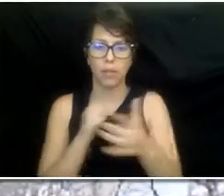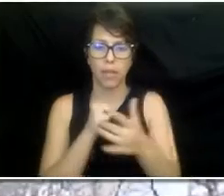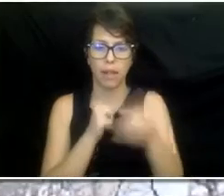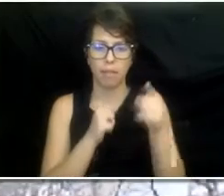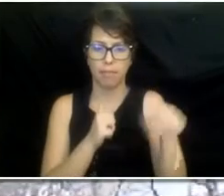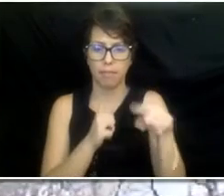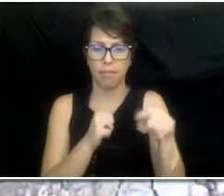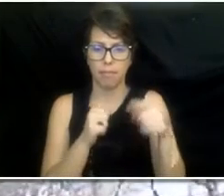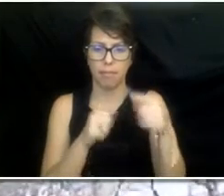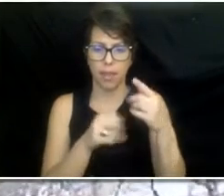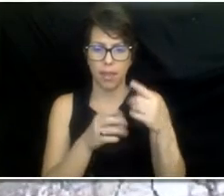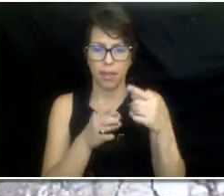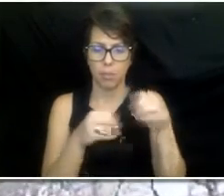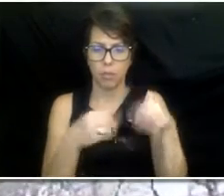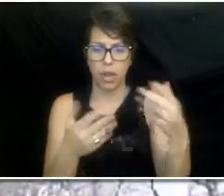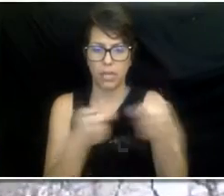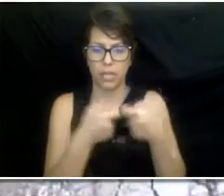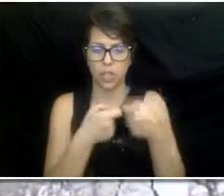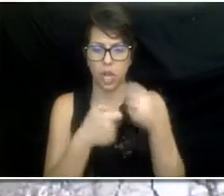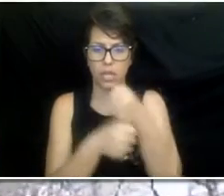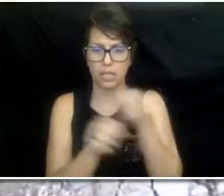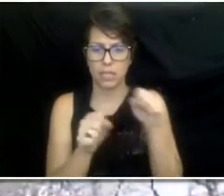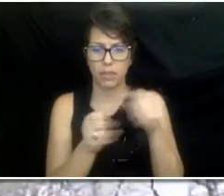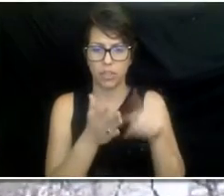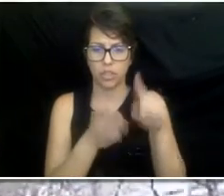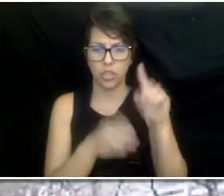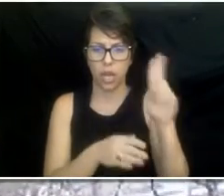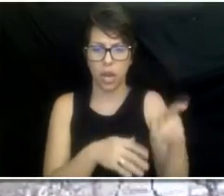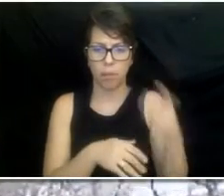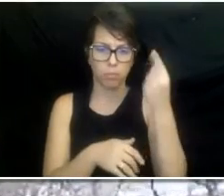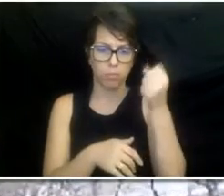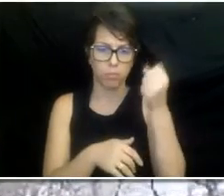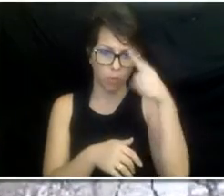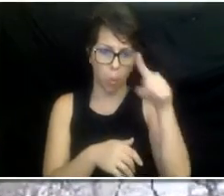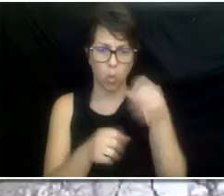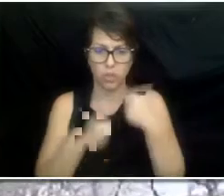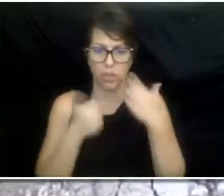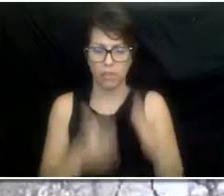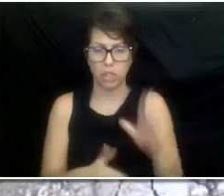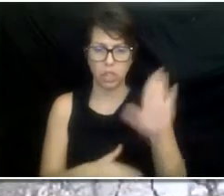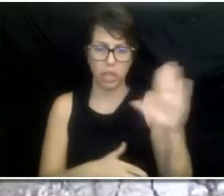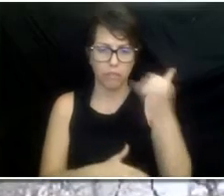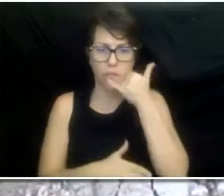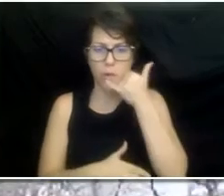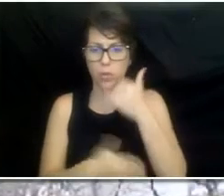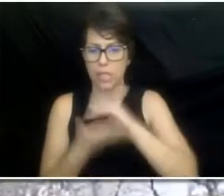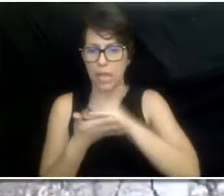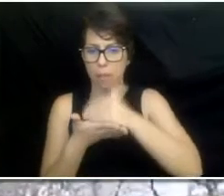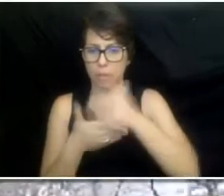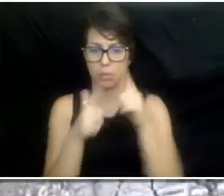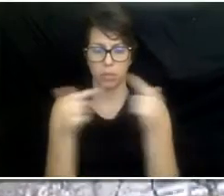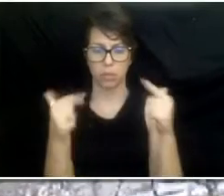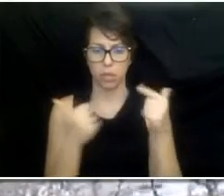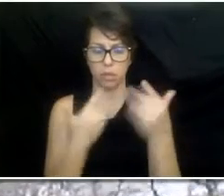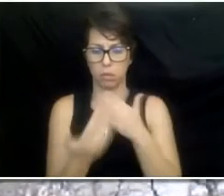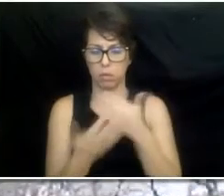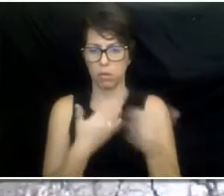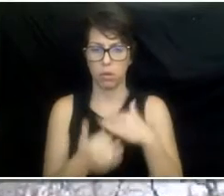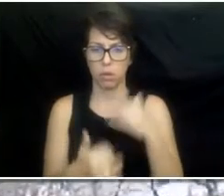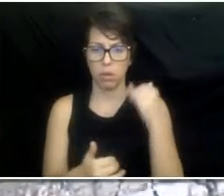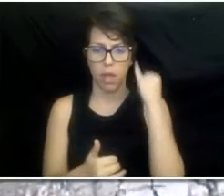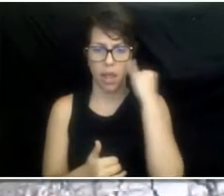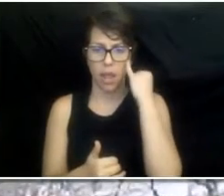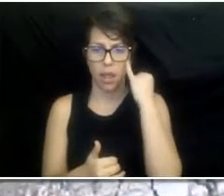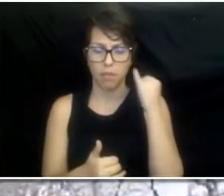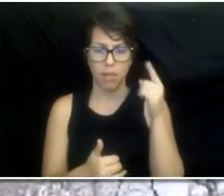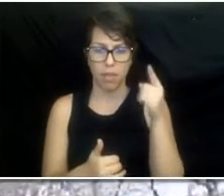email accounts that that the abuser may not have access to we help them identify when their their their Tech